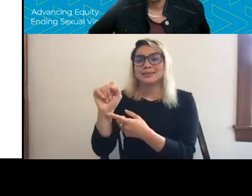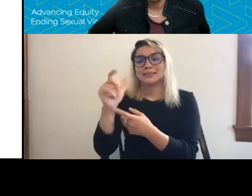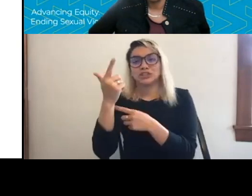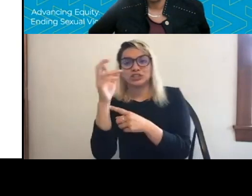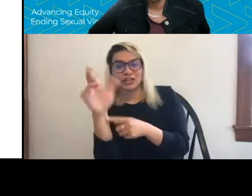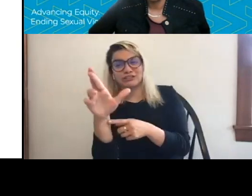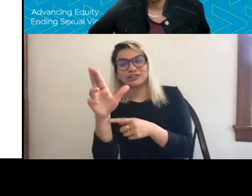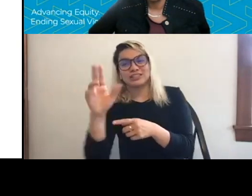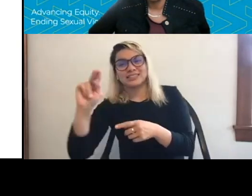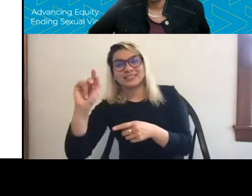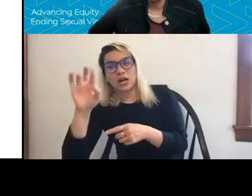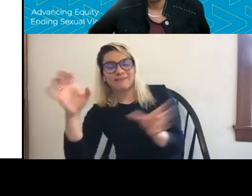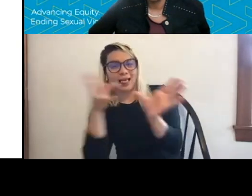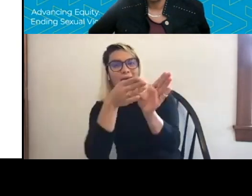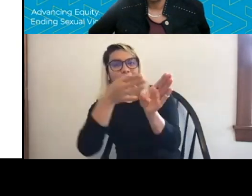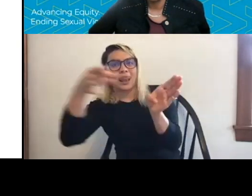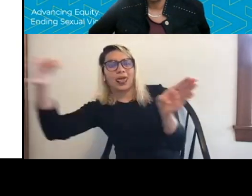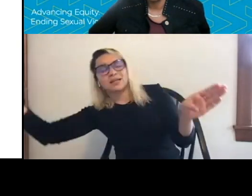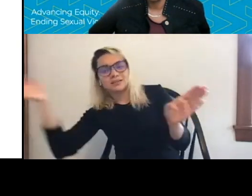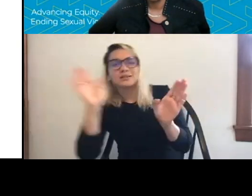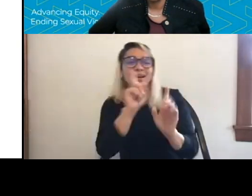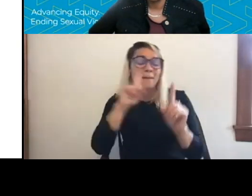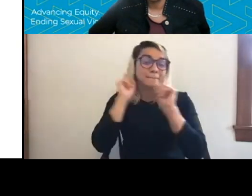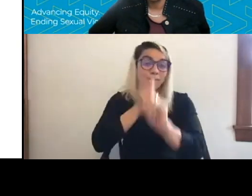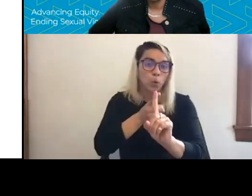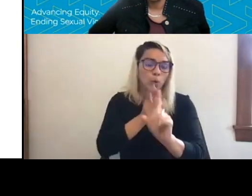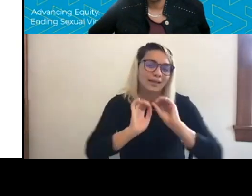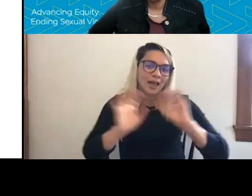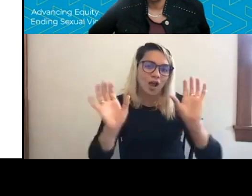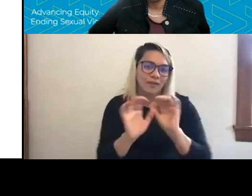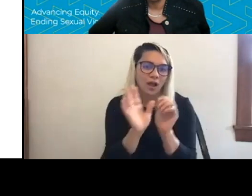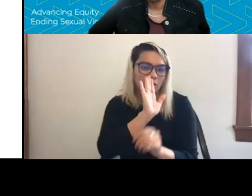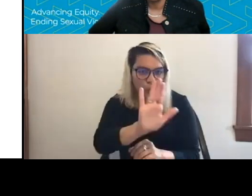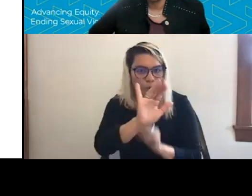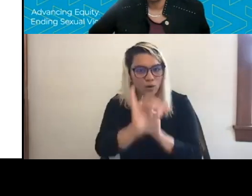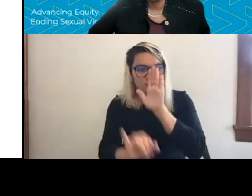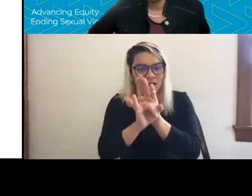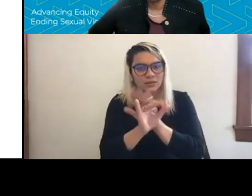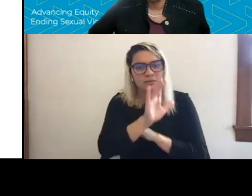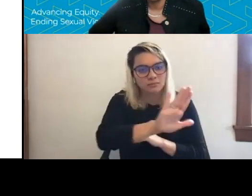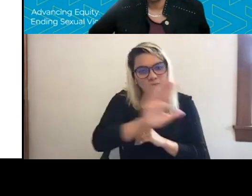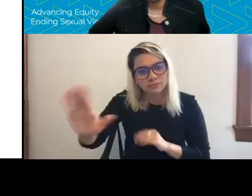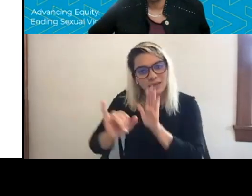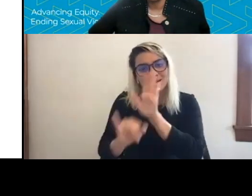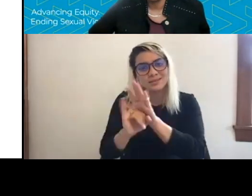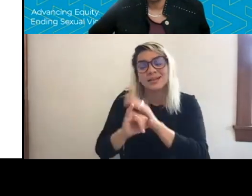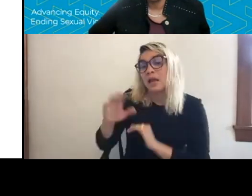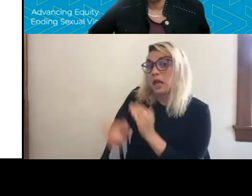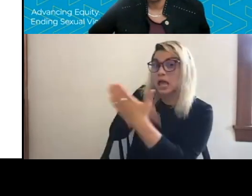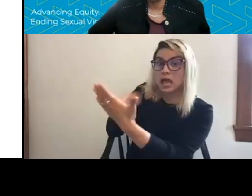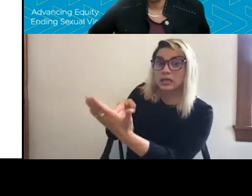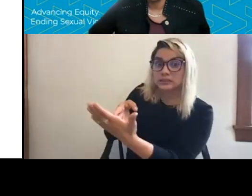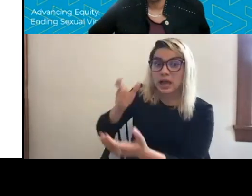really about being clear about identities. Because as I mentioned, you know, the anti-Muslim sentiment is real in Minnesota,